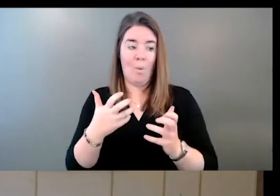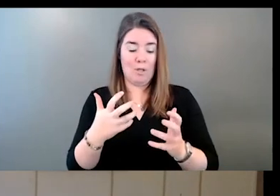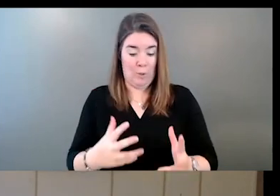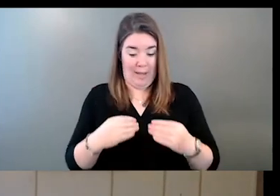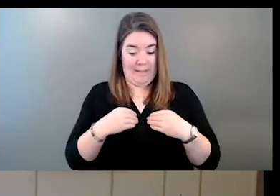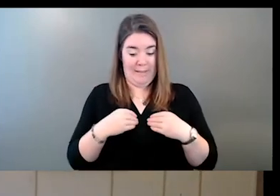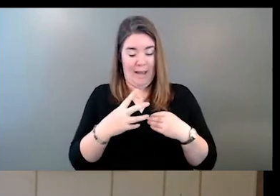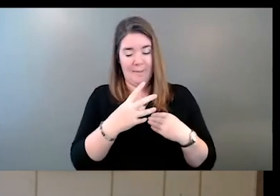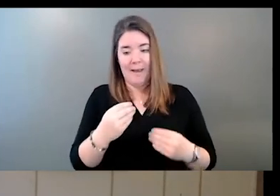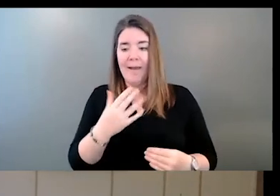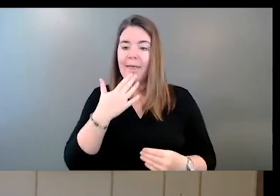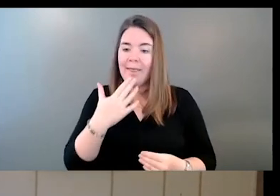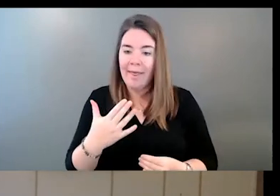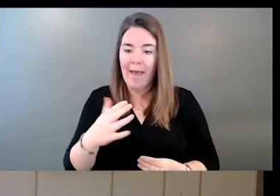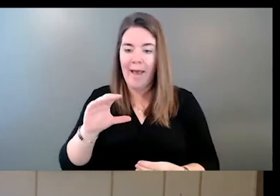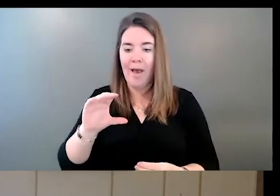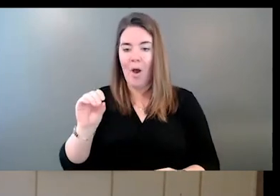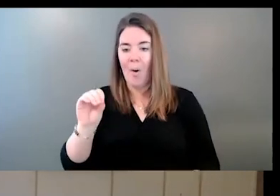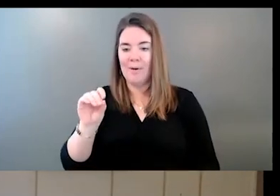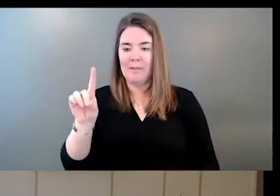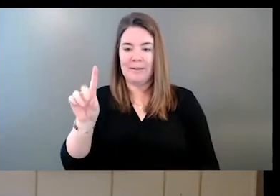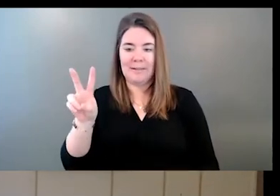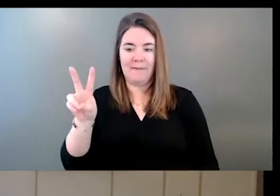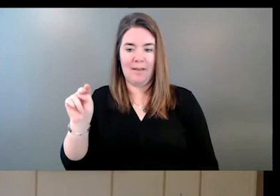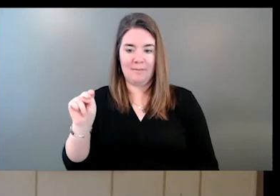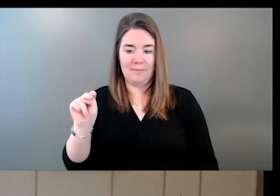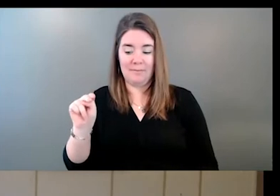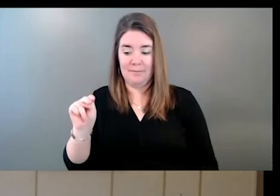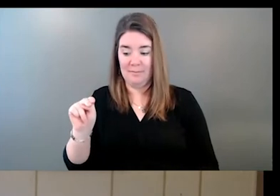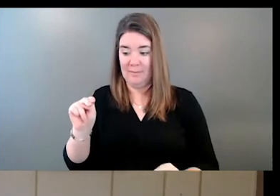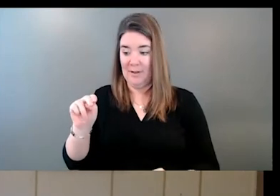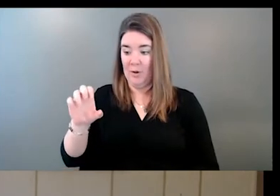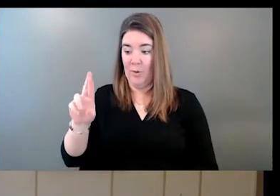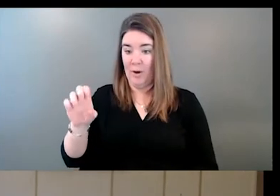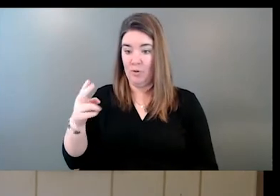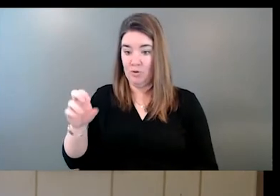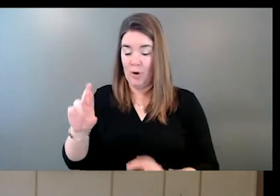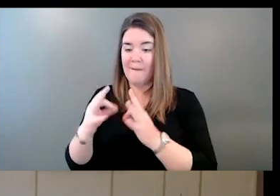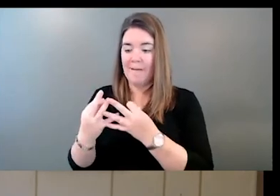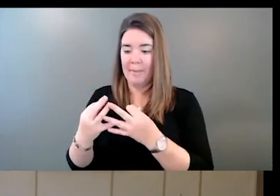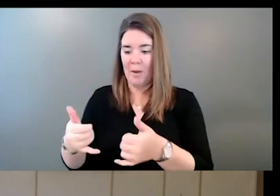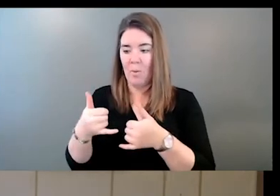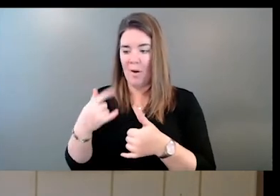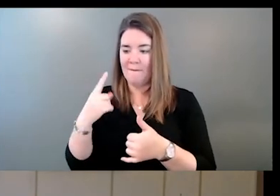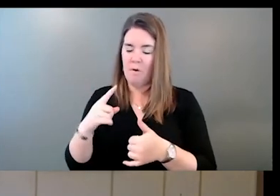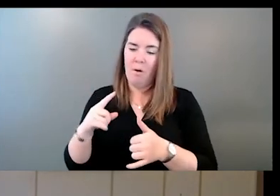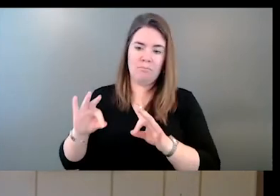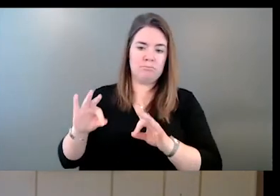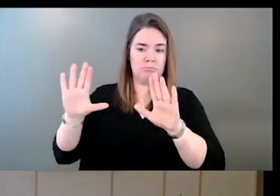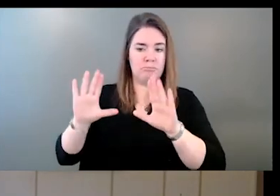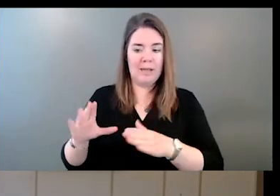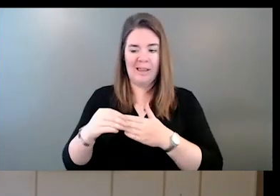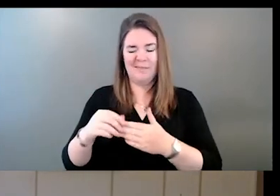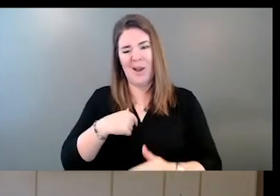and thank the Ohio Domestic Violence Network's Croucher Family Award for Outstanding Leadership and wish I could be with you